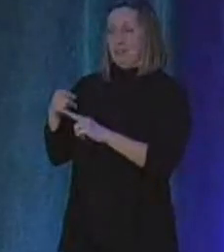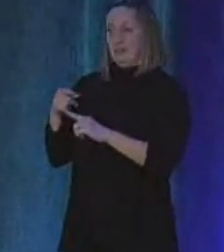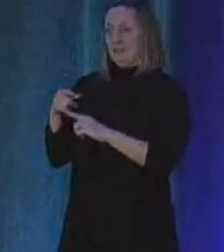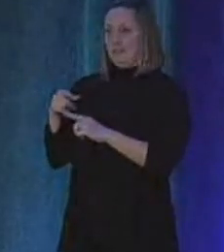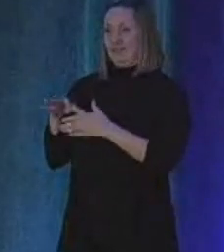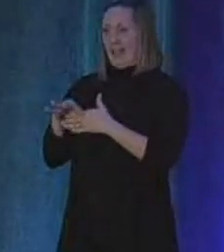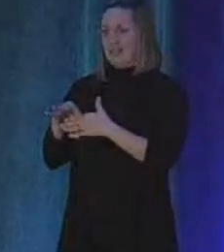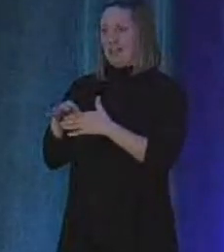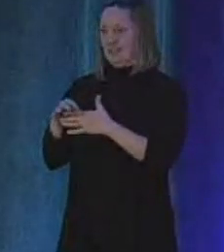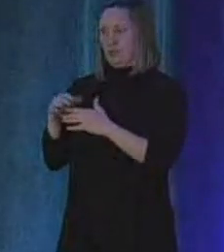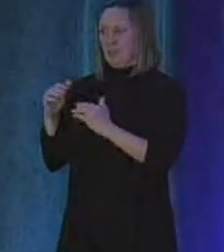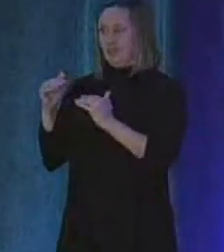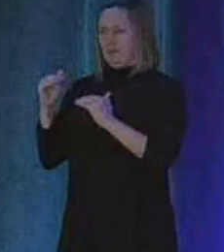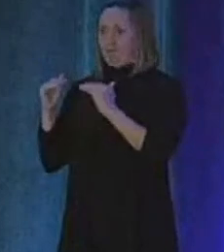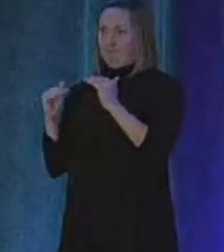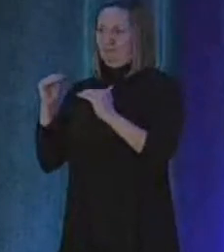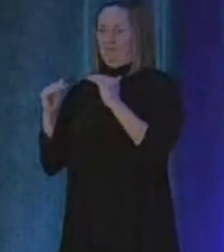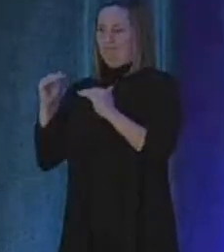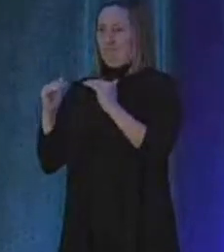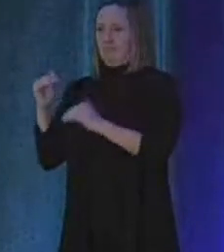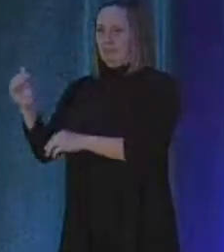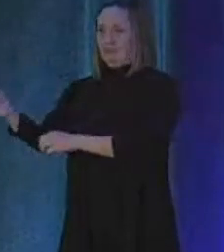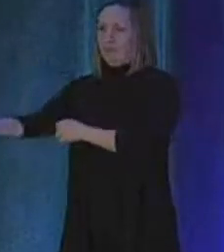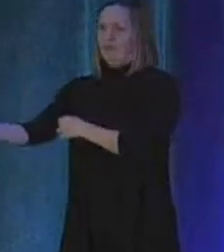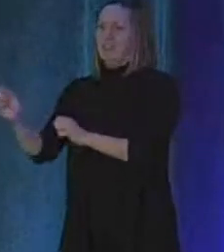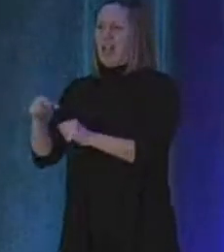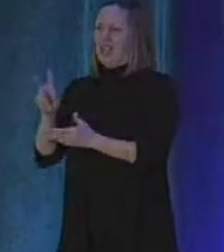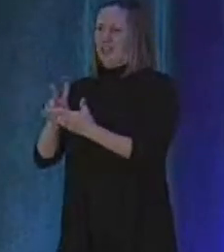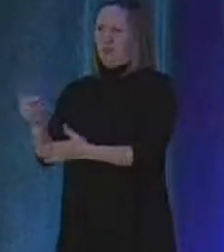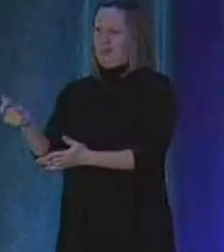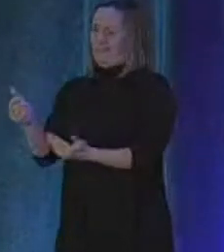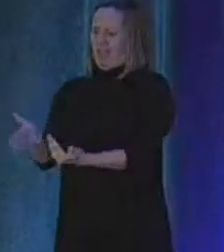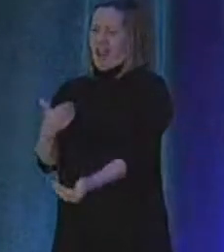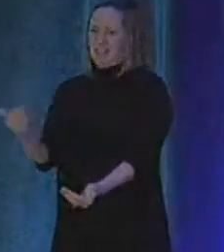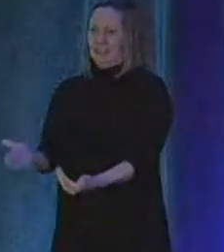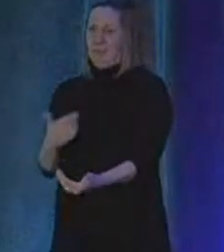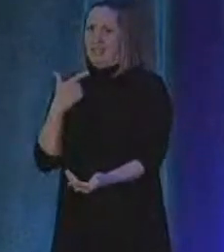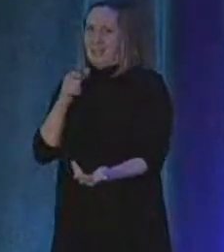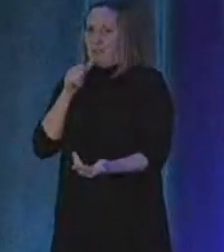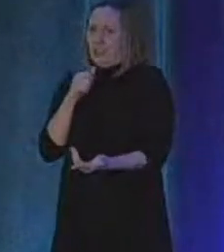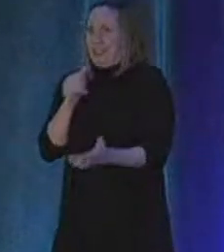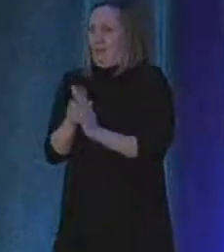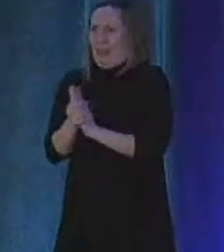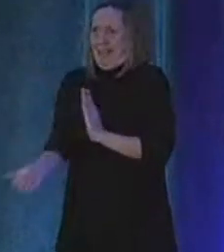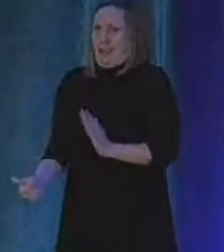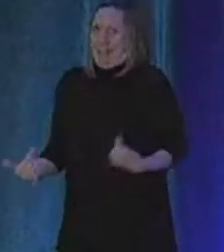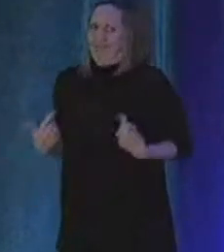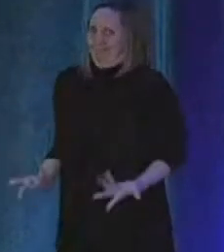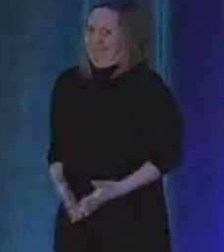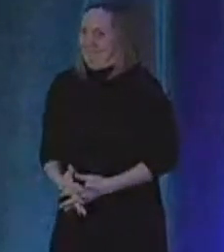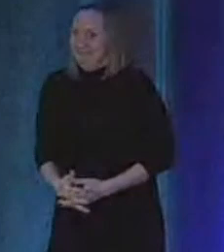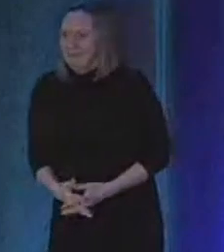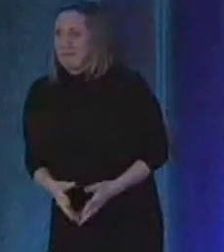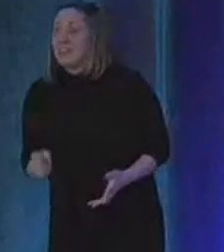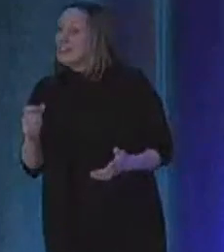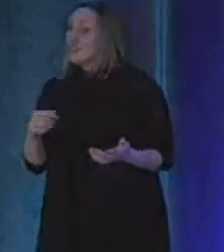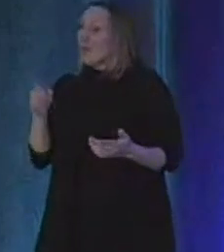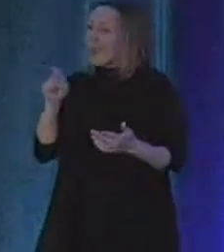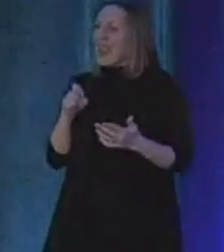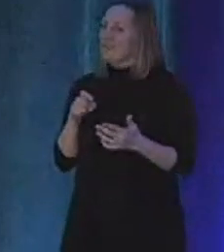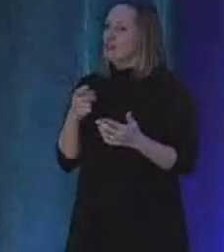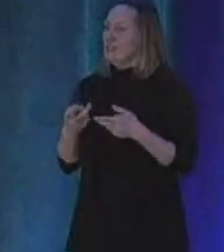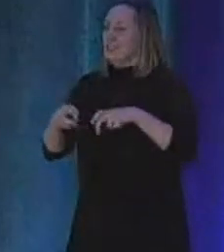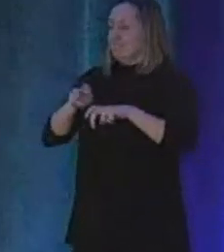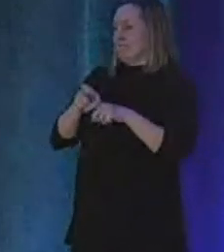it's, head to head and stuff like that. I could lose really fast because I just really wasn't that good. So I had to be in the driver's